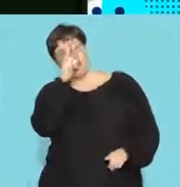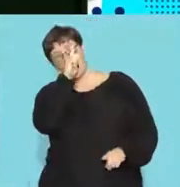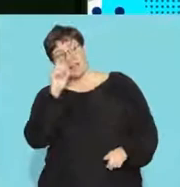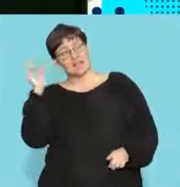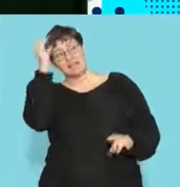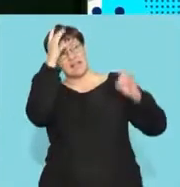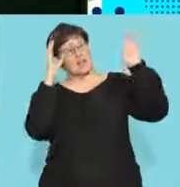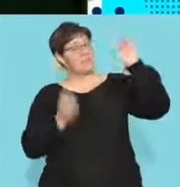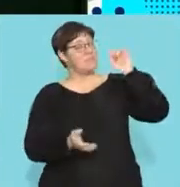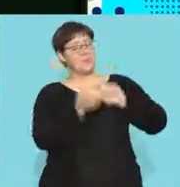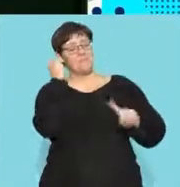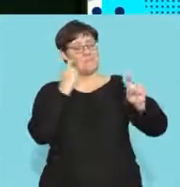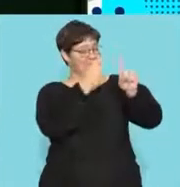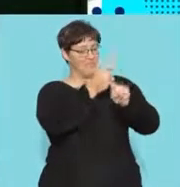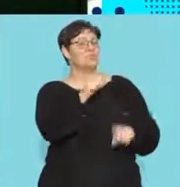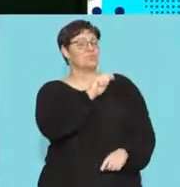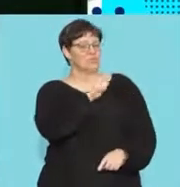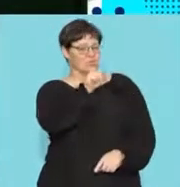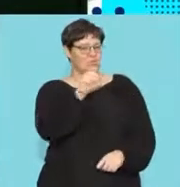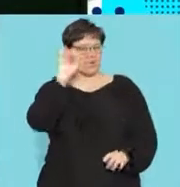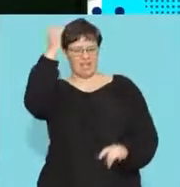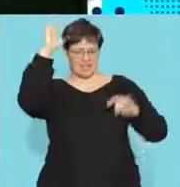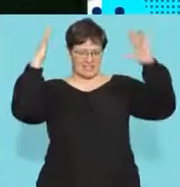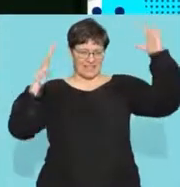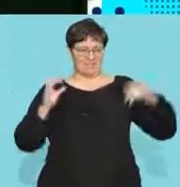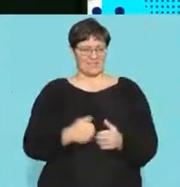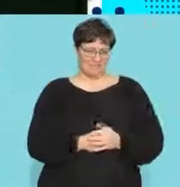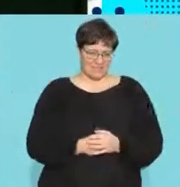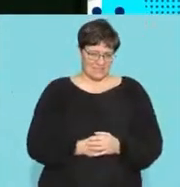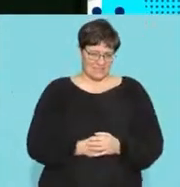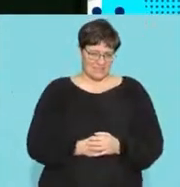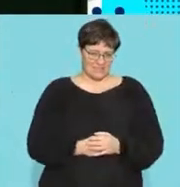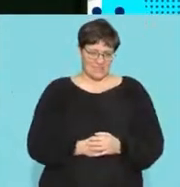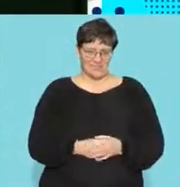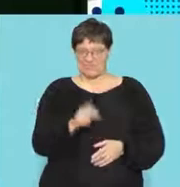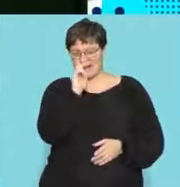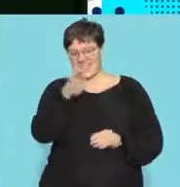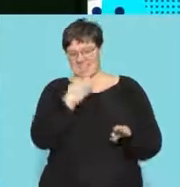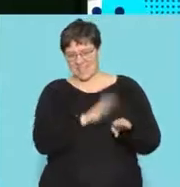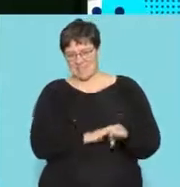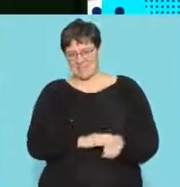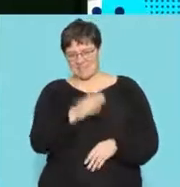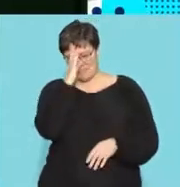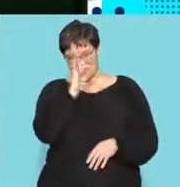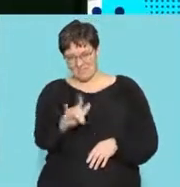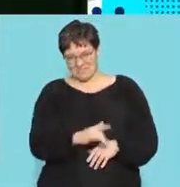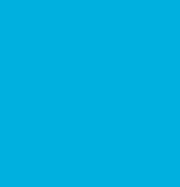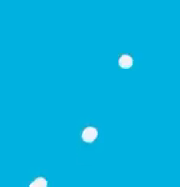stars, because you definitely are an accounting shining star. Until next time, be good.